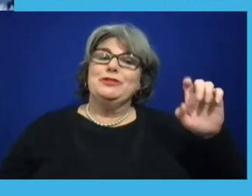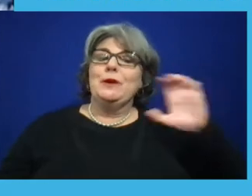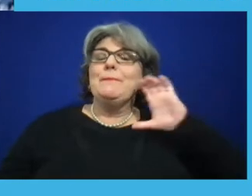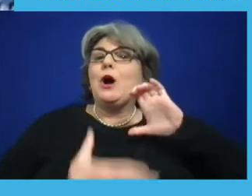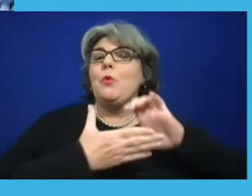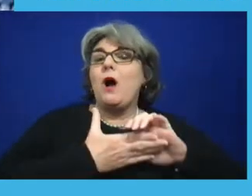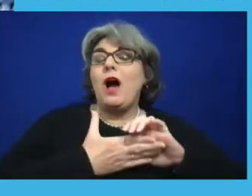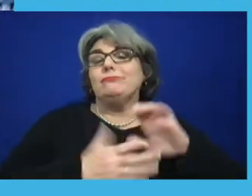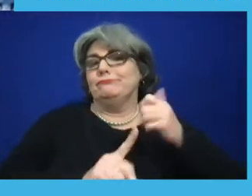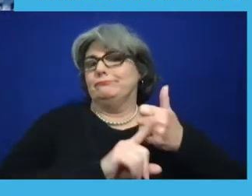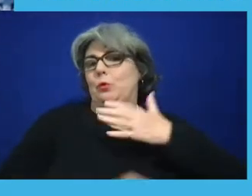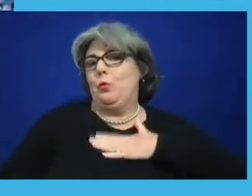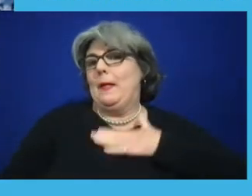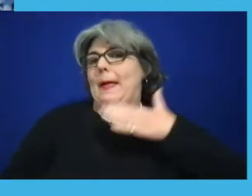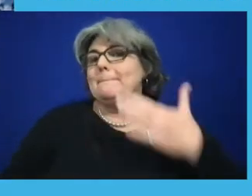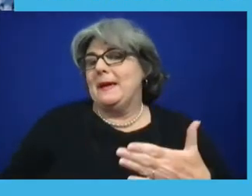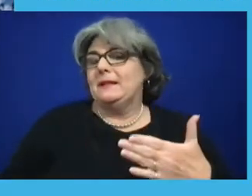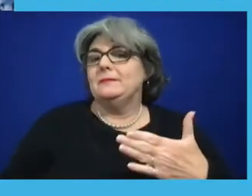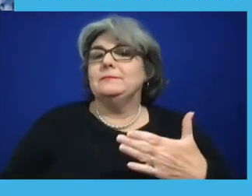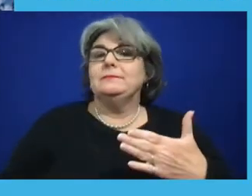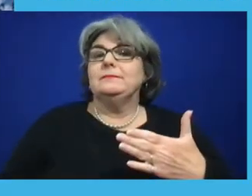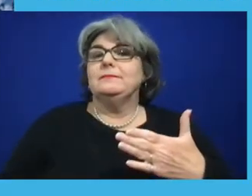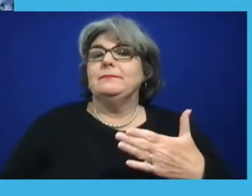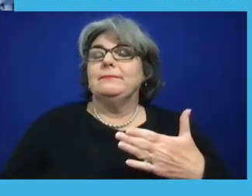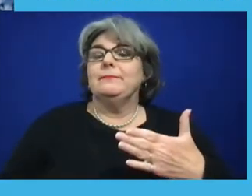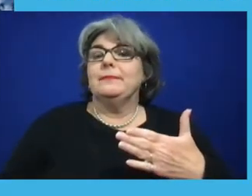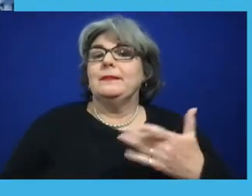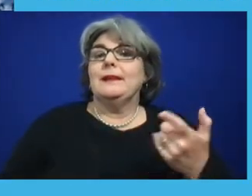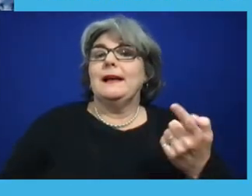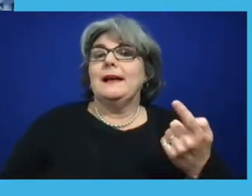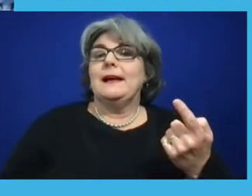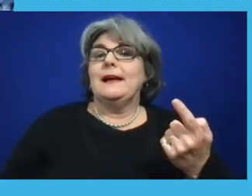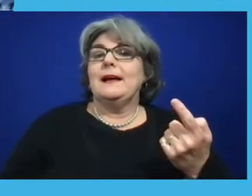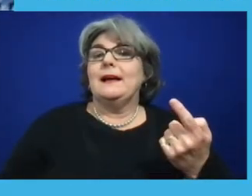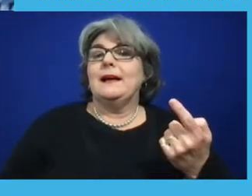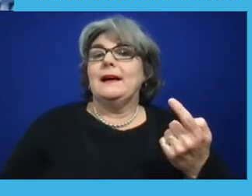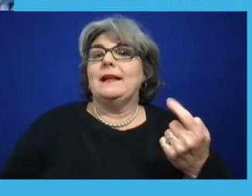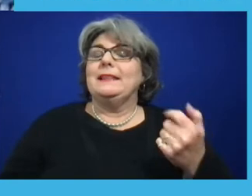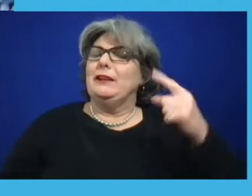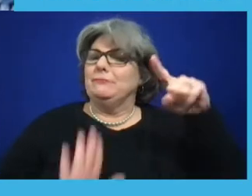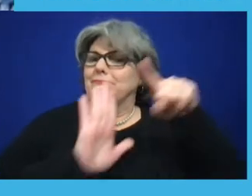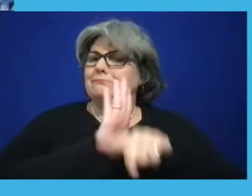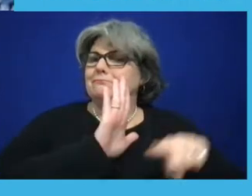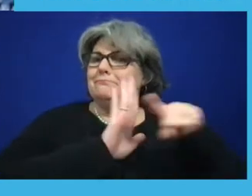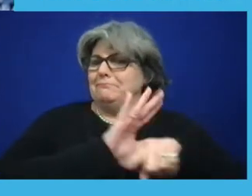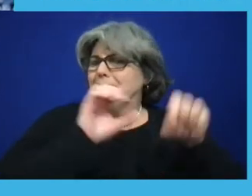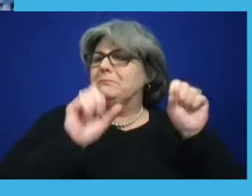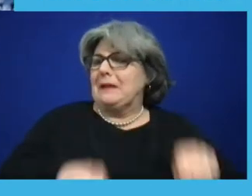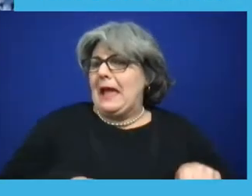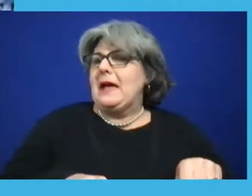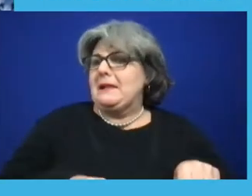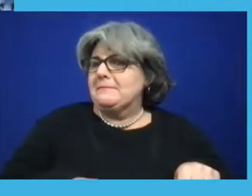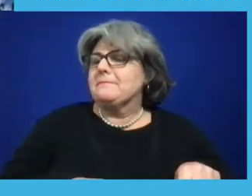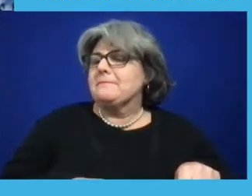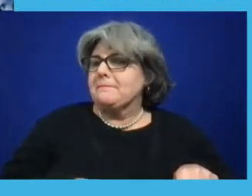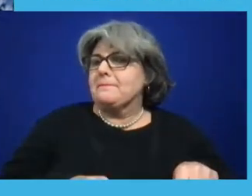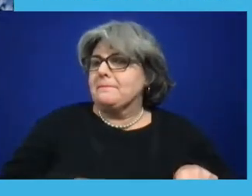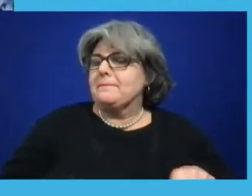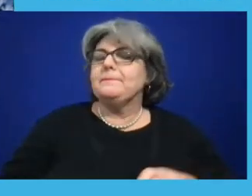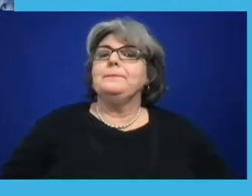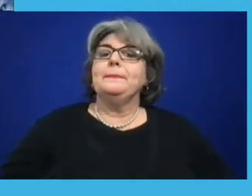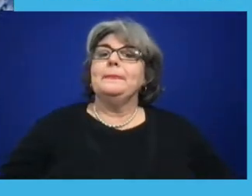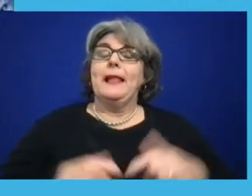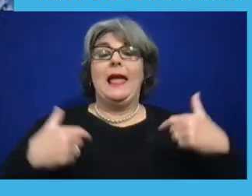You know, we joke in my house, Michelle, she'll admit this, she can be a little glass half